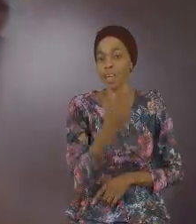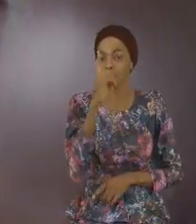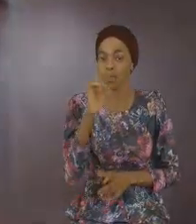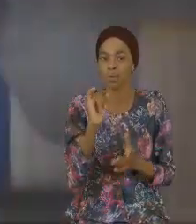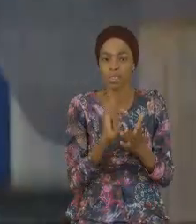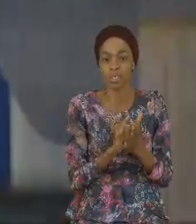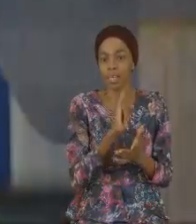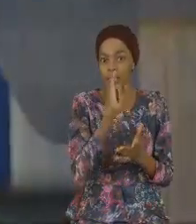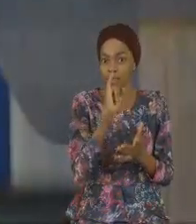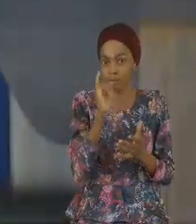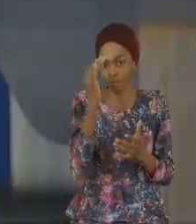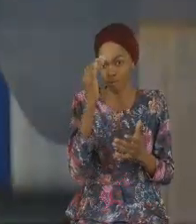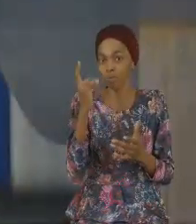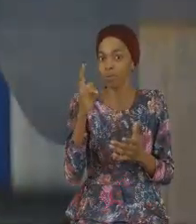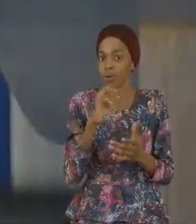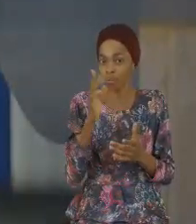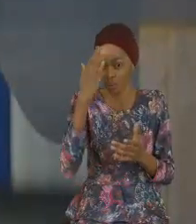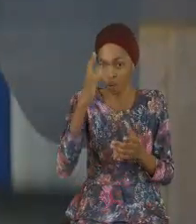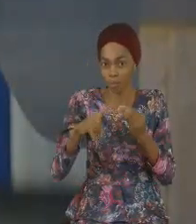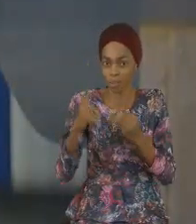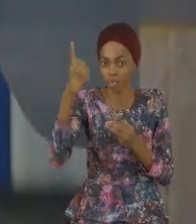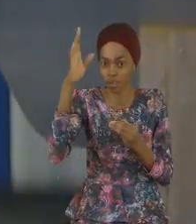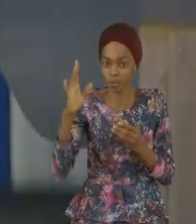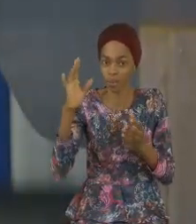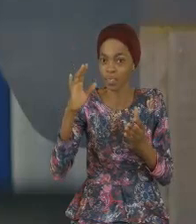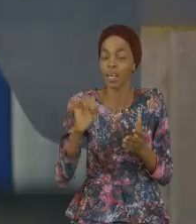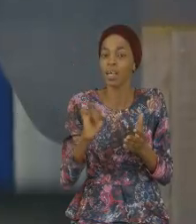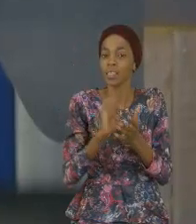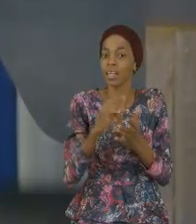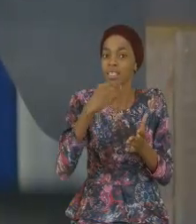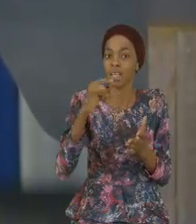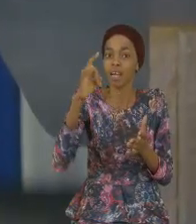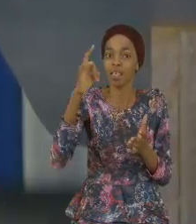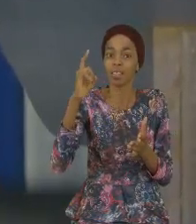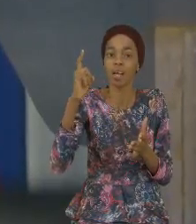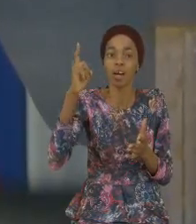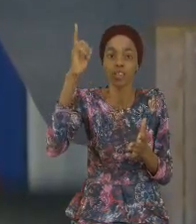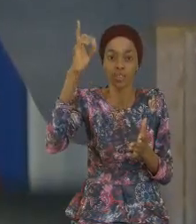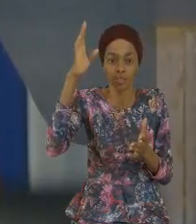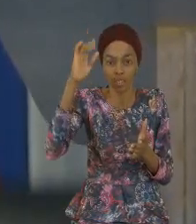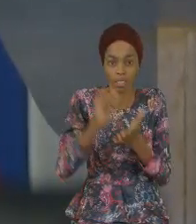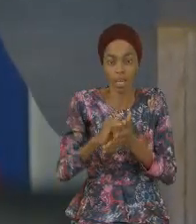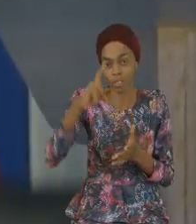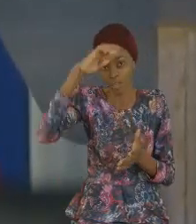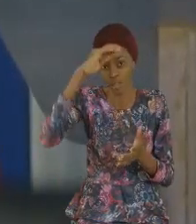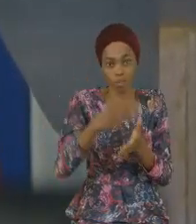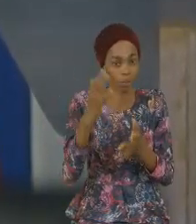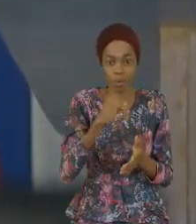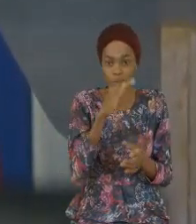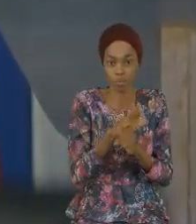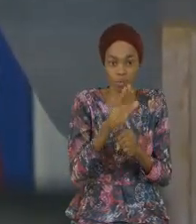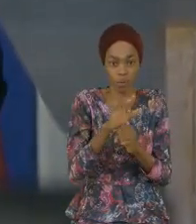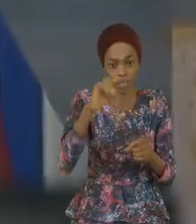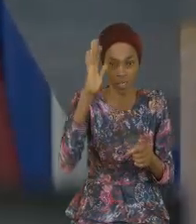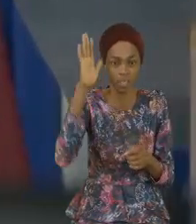against God and will say that that son will not fulfill his destiny, don't even think about them. You